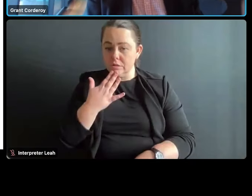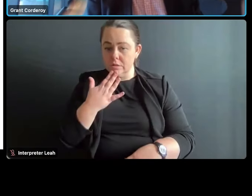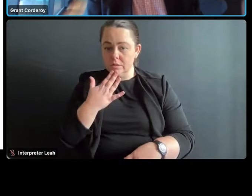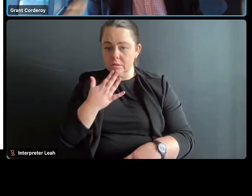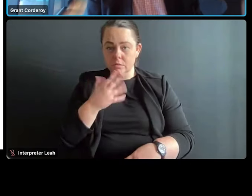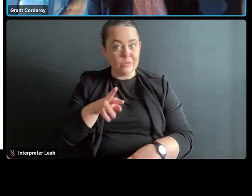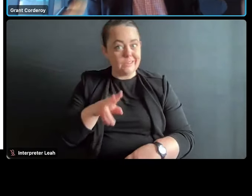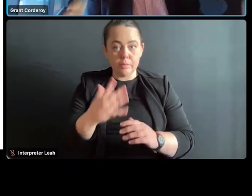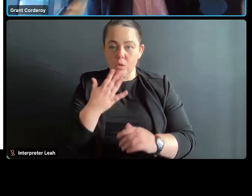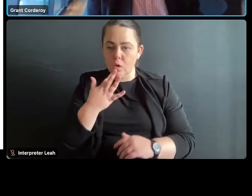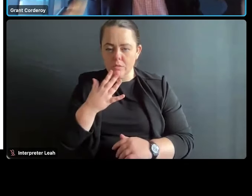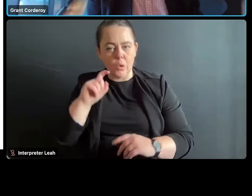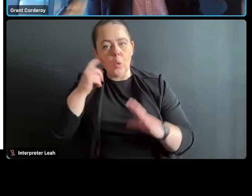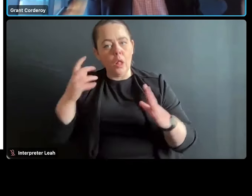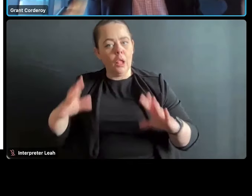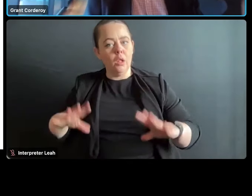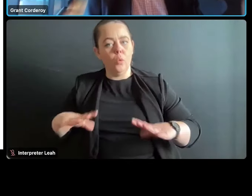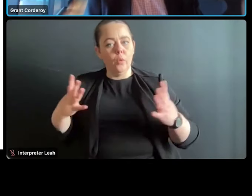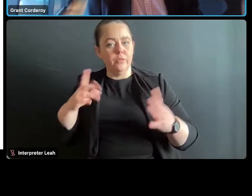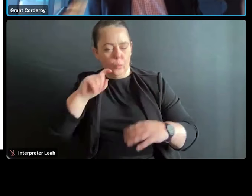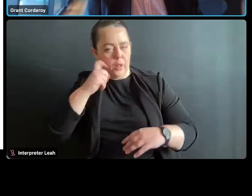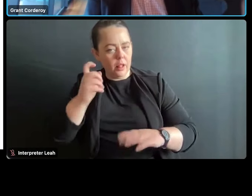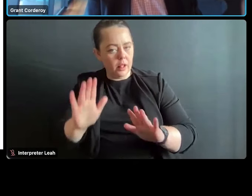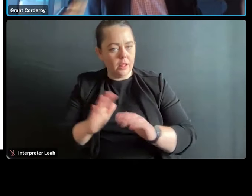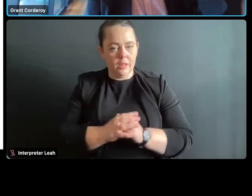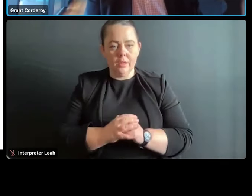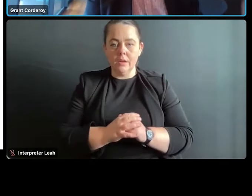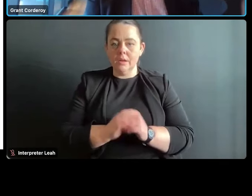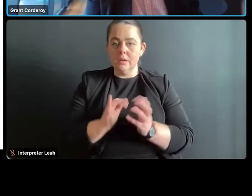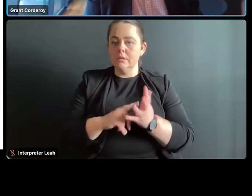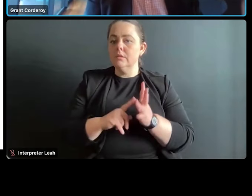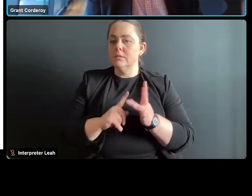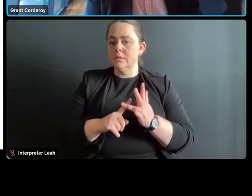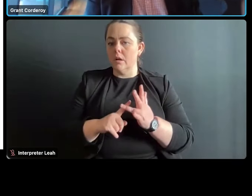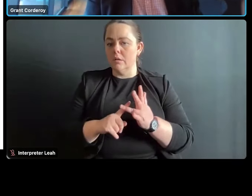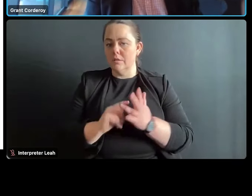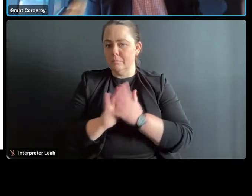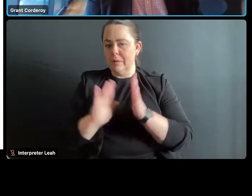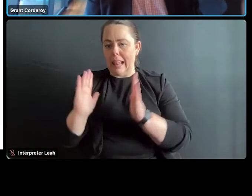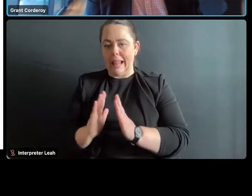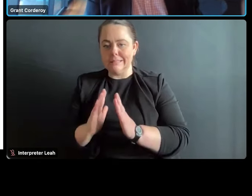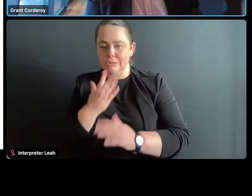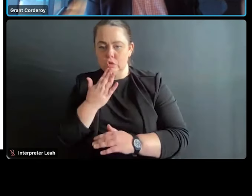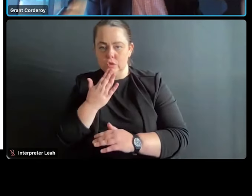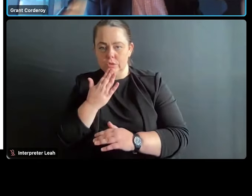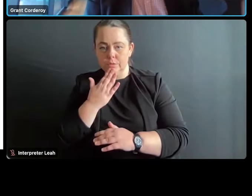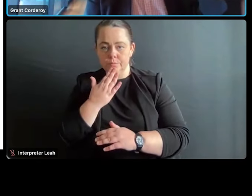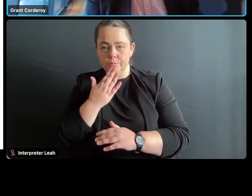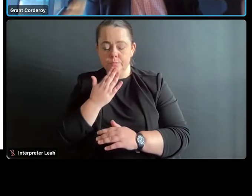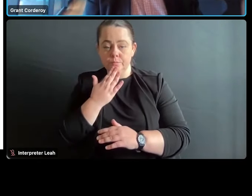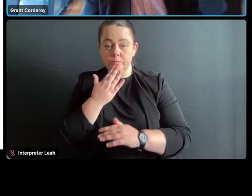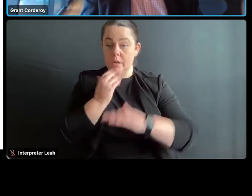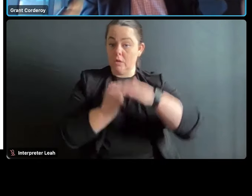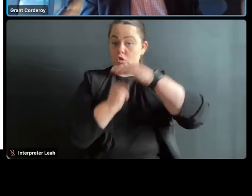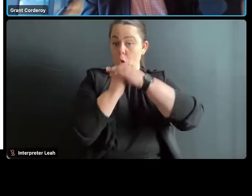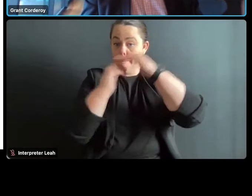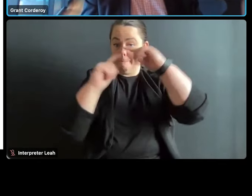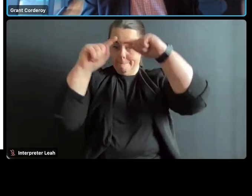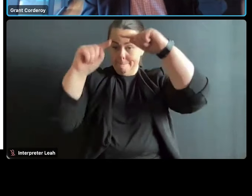it automatic. But as a general view, you can see the top is your labour costs. Now, your labour costs